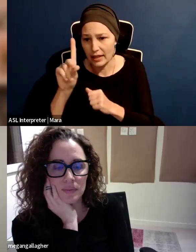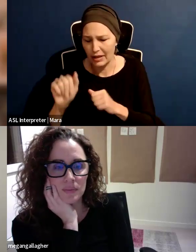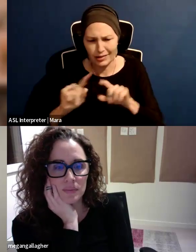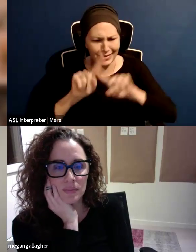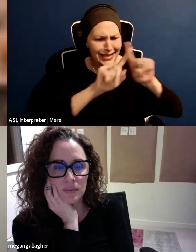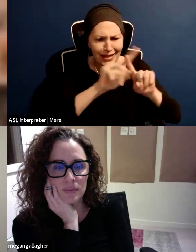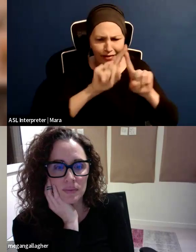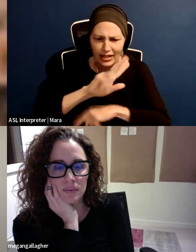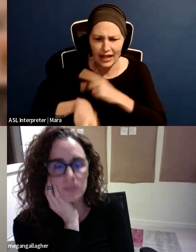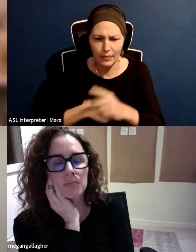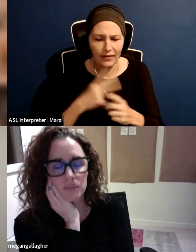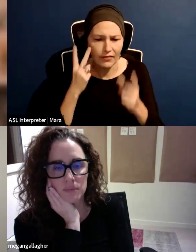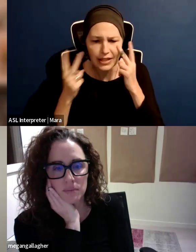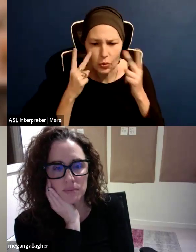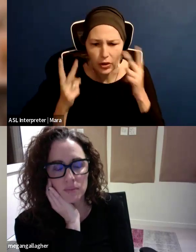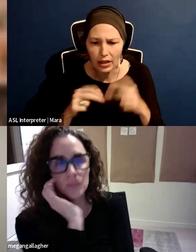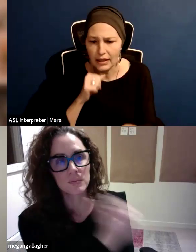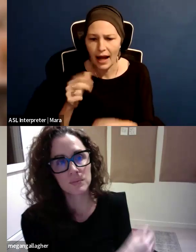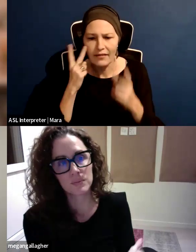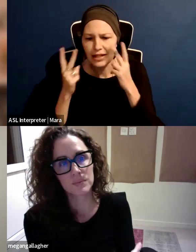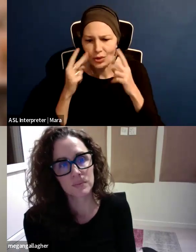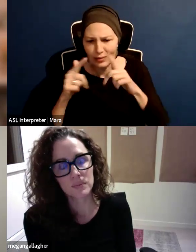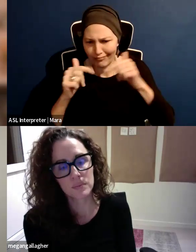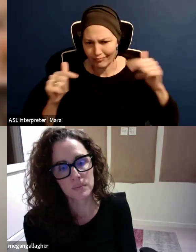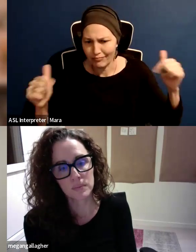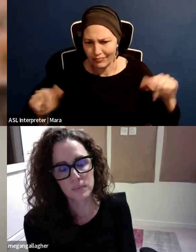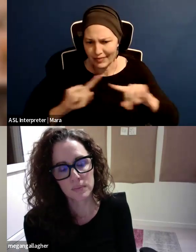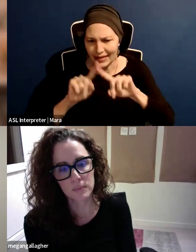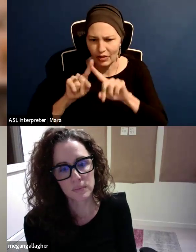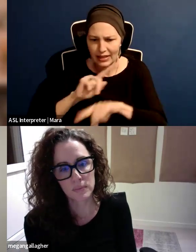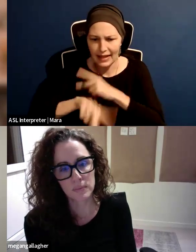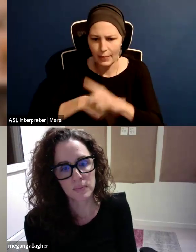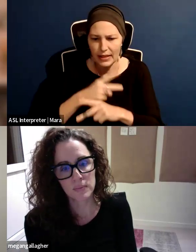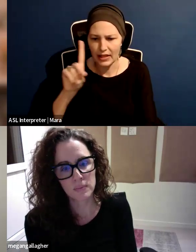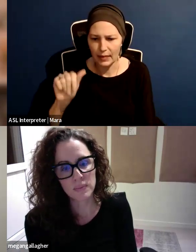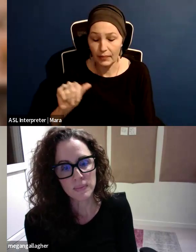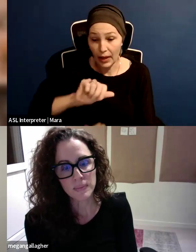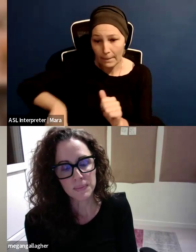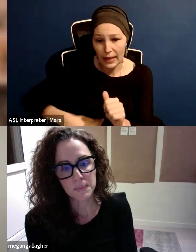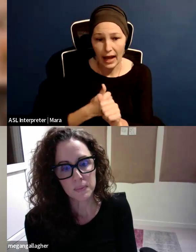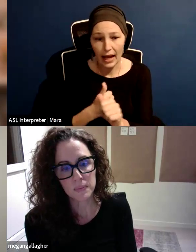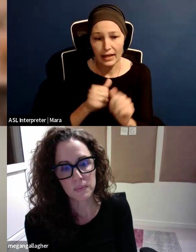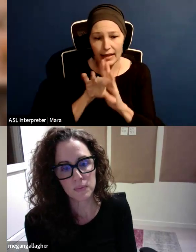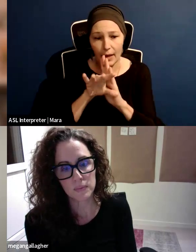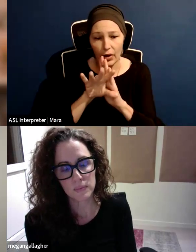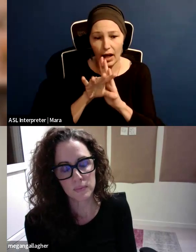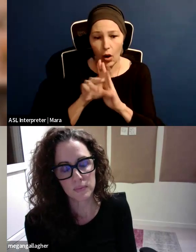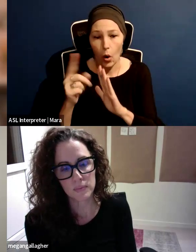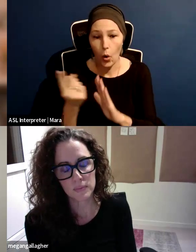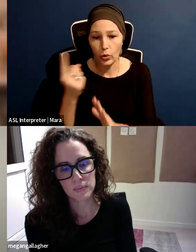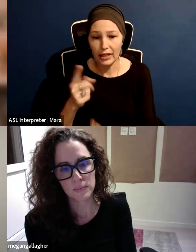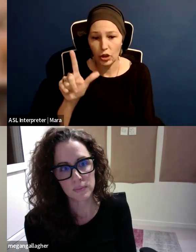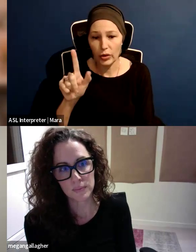Visual, non-visual, etc. And from a behind the camera standpoint, only